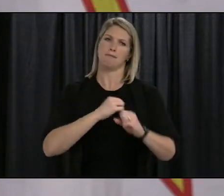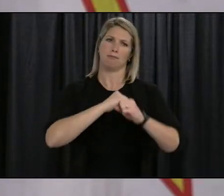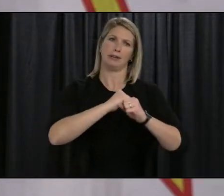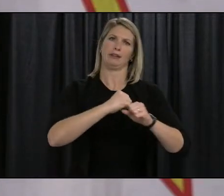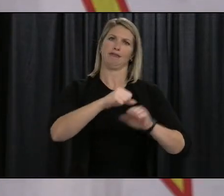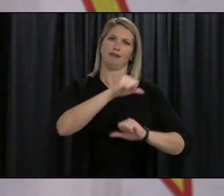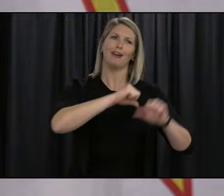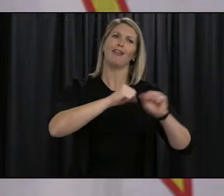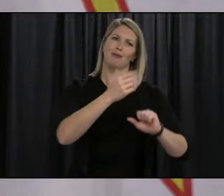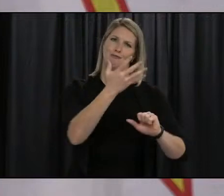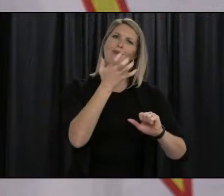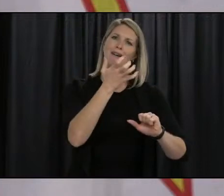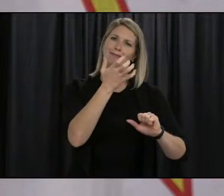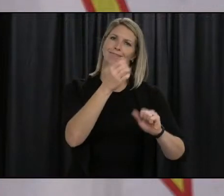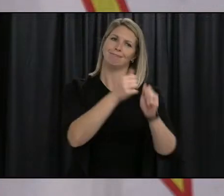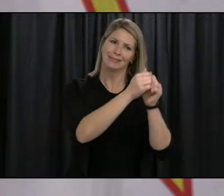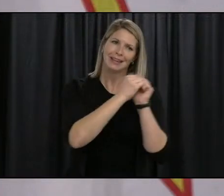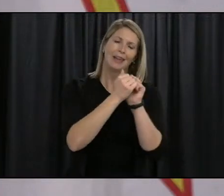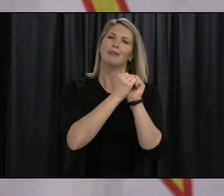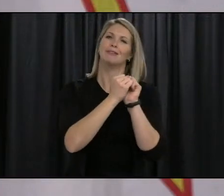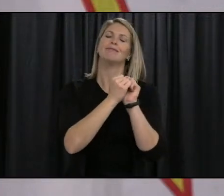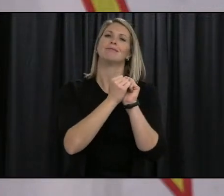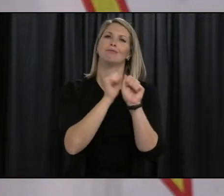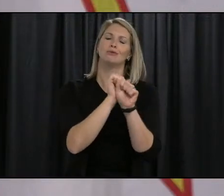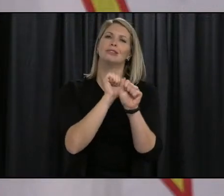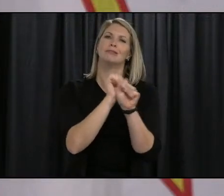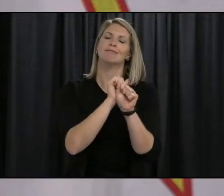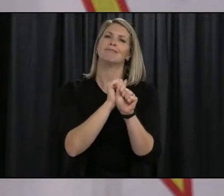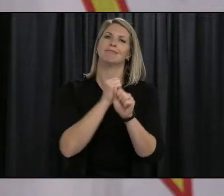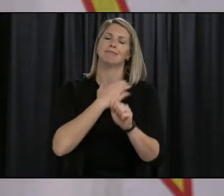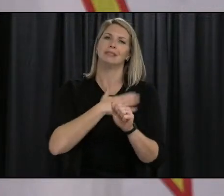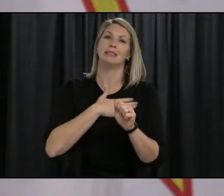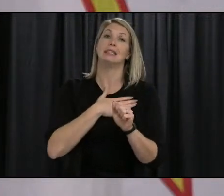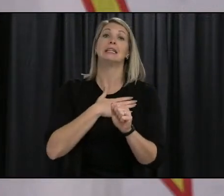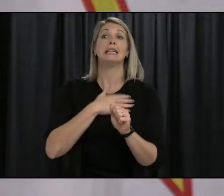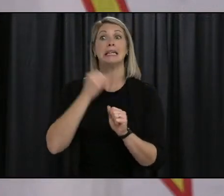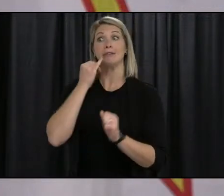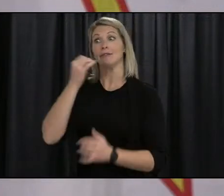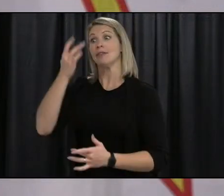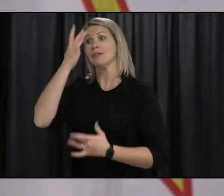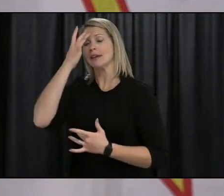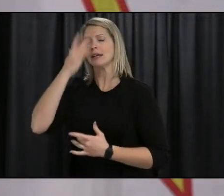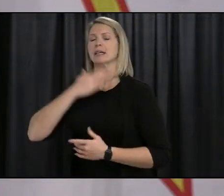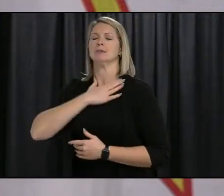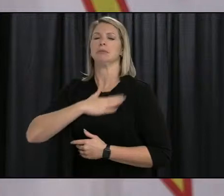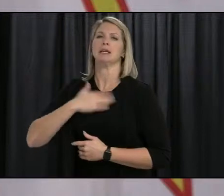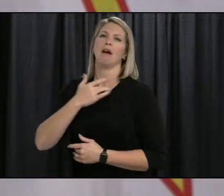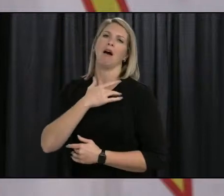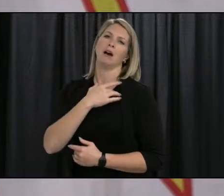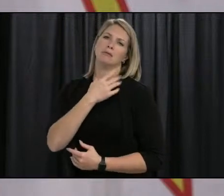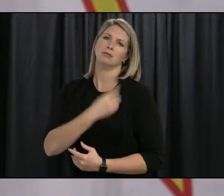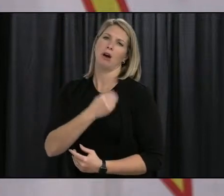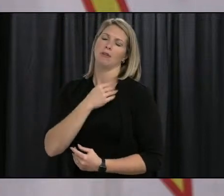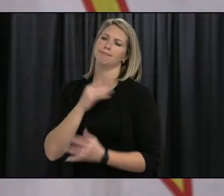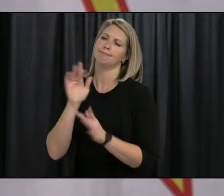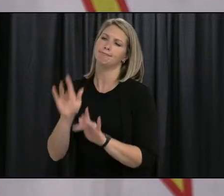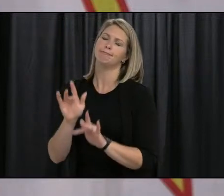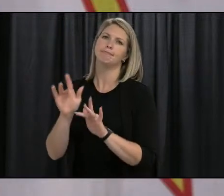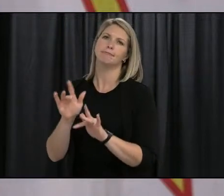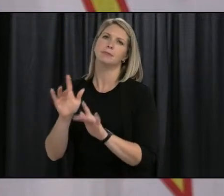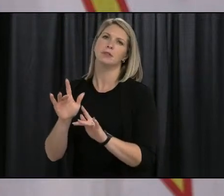them. Let's show our appreciation and support of these individuals through our kindness and compassion. We are truly in this